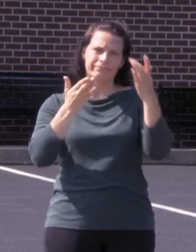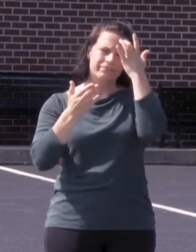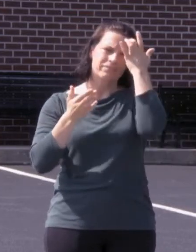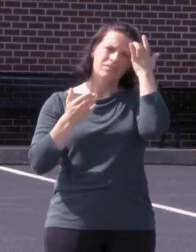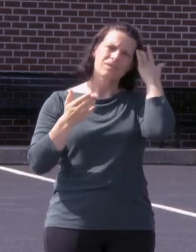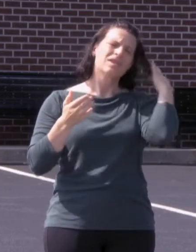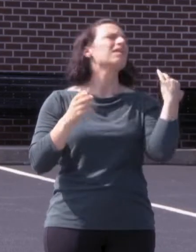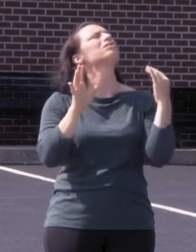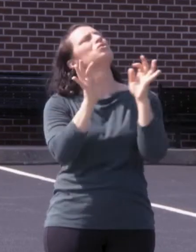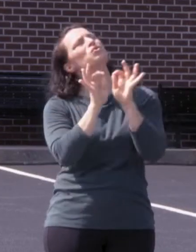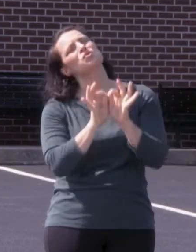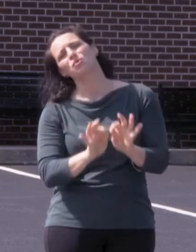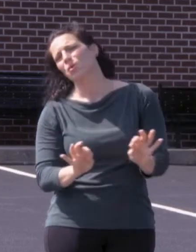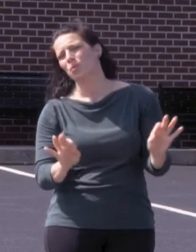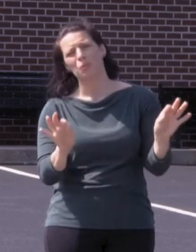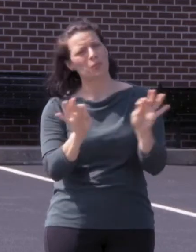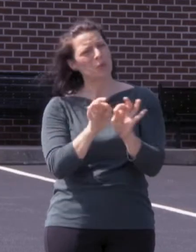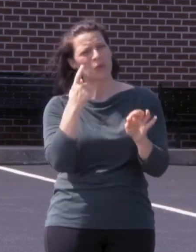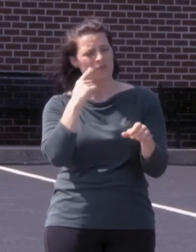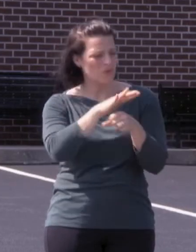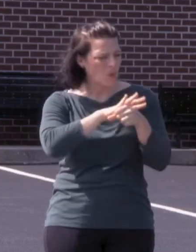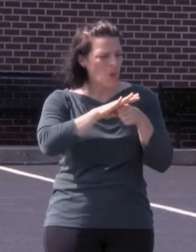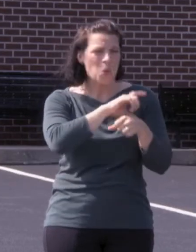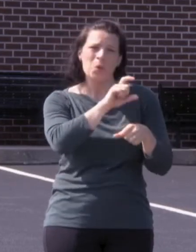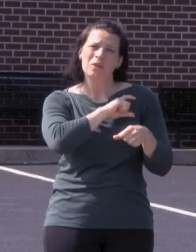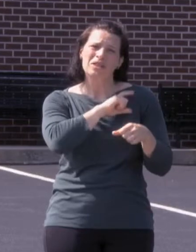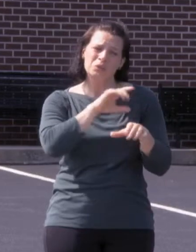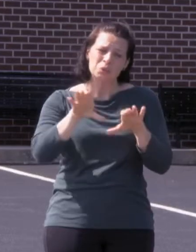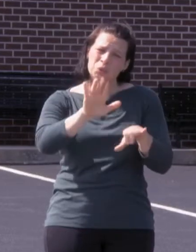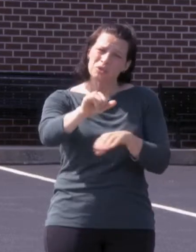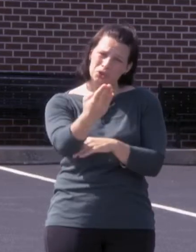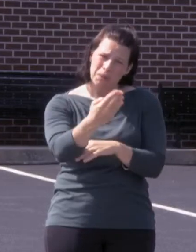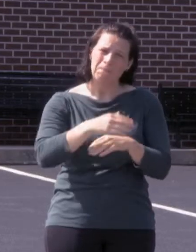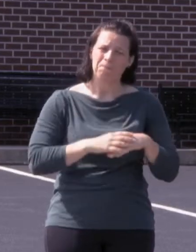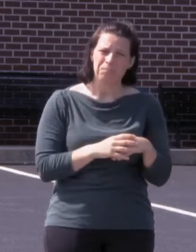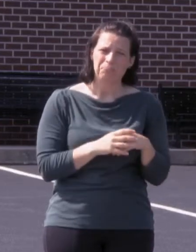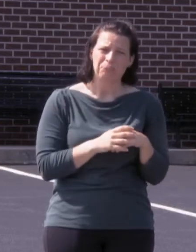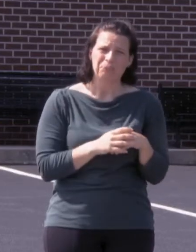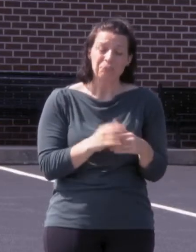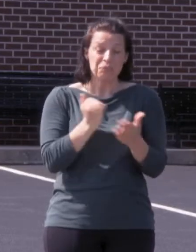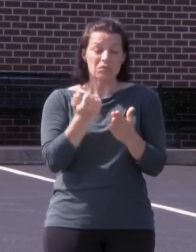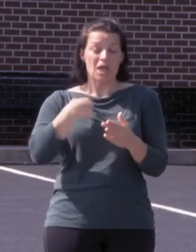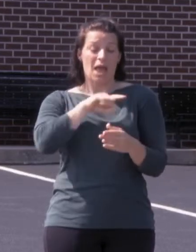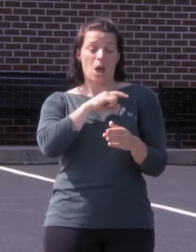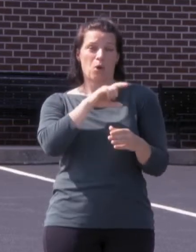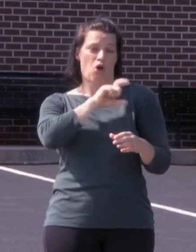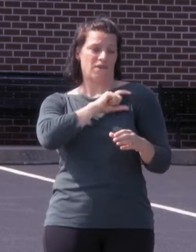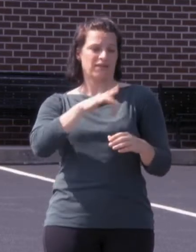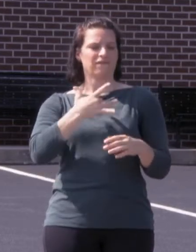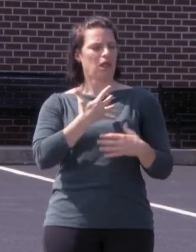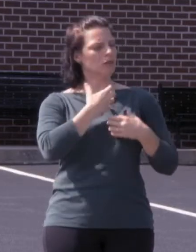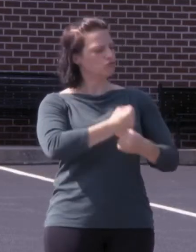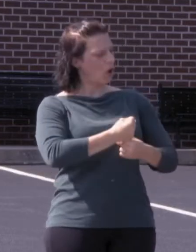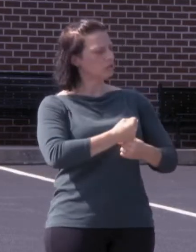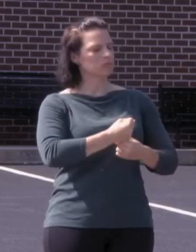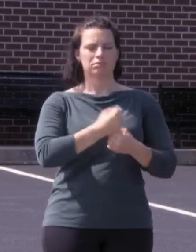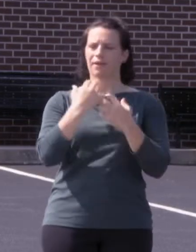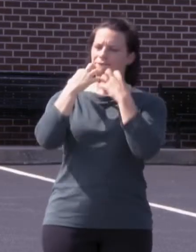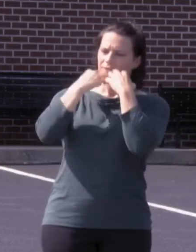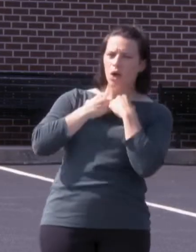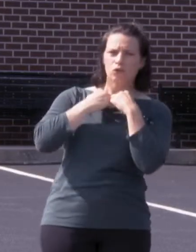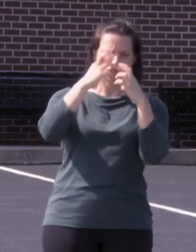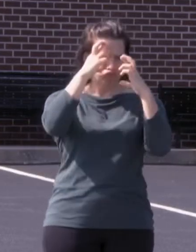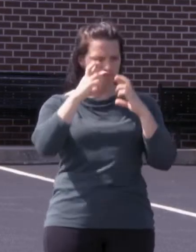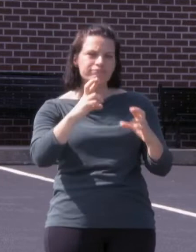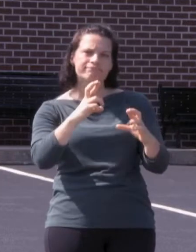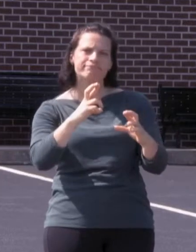which is critical for local police officers to do their job. It will help our officers feel trusted and valued,